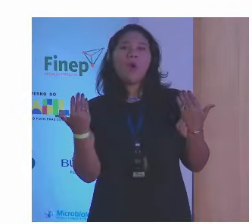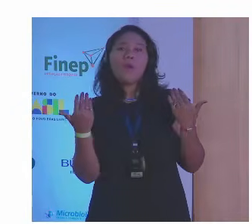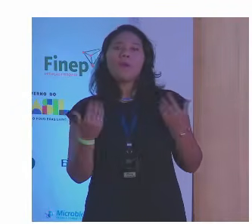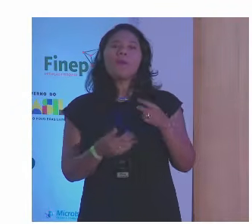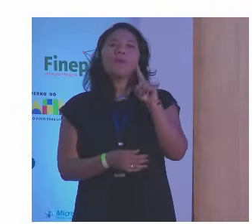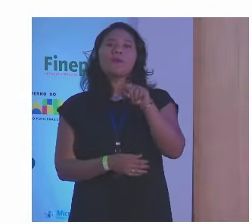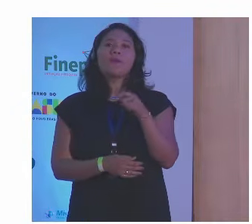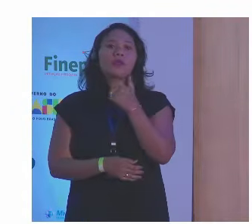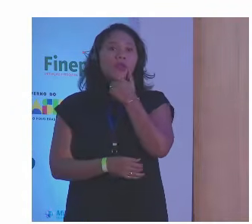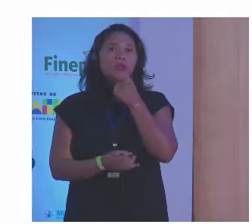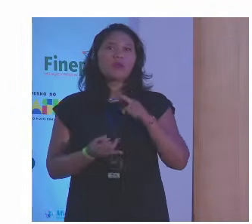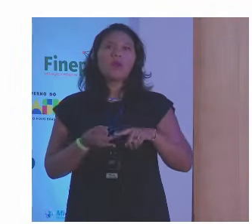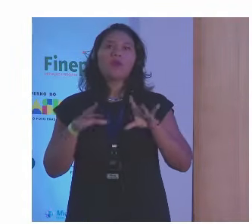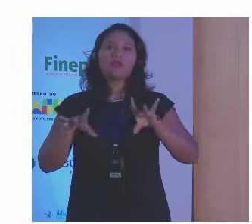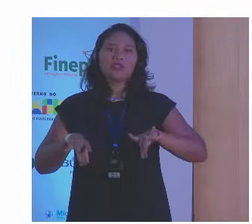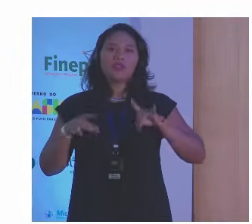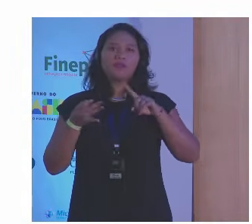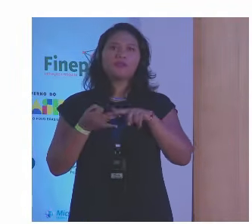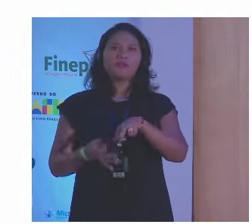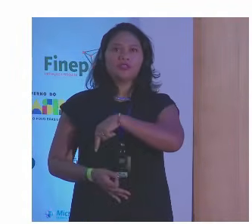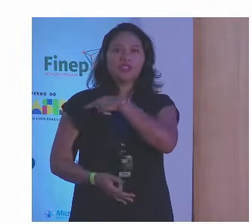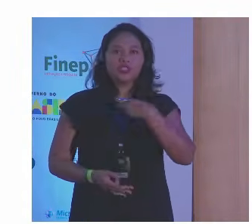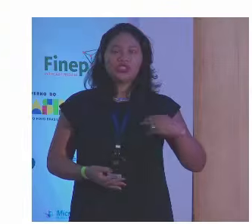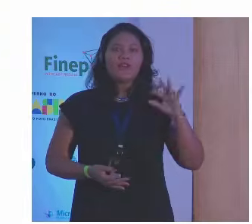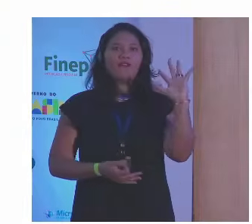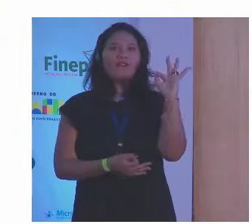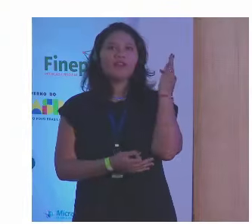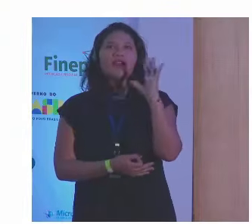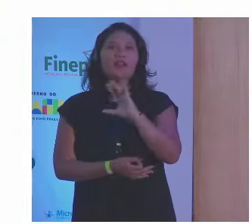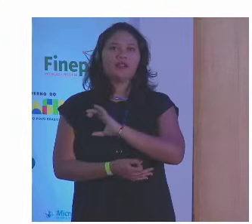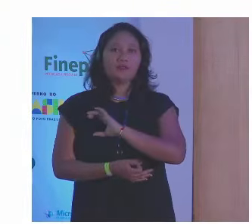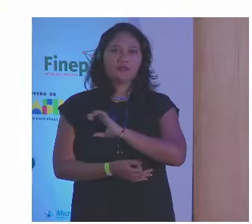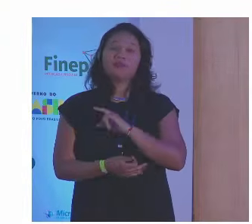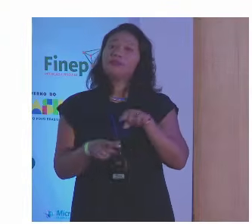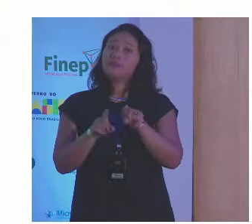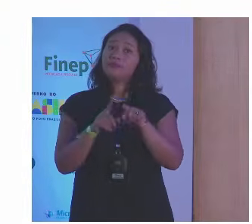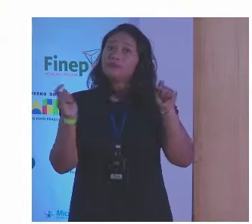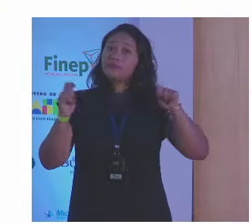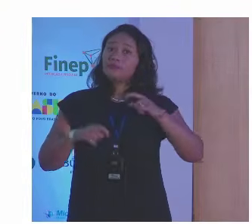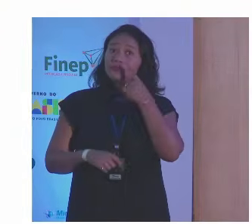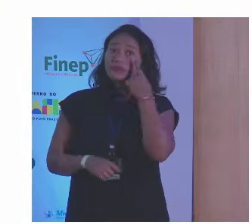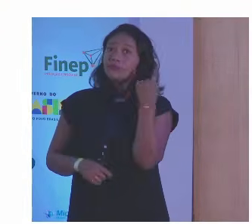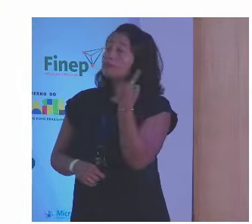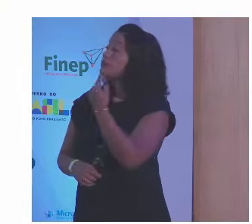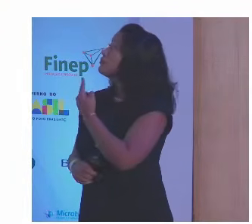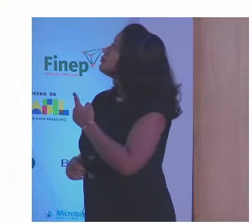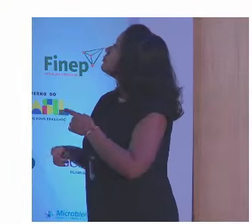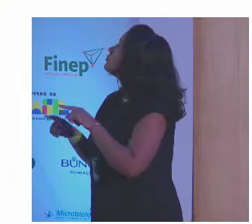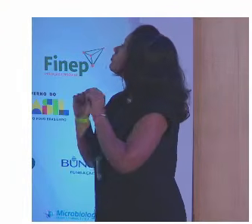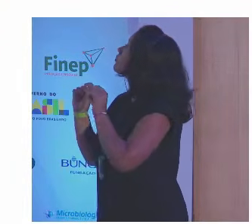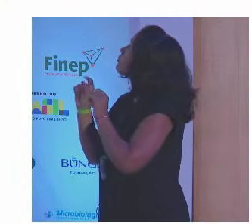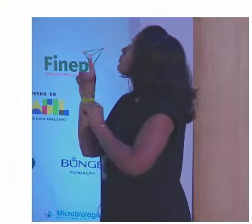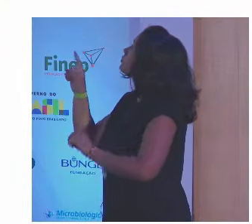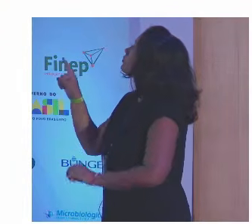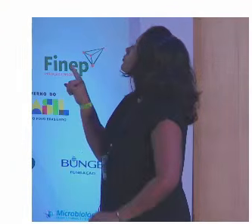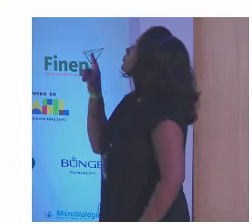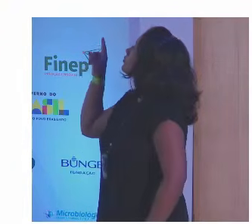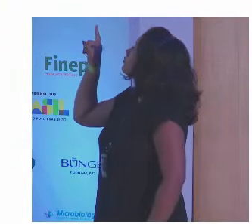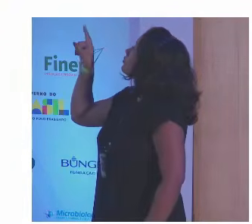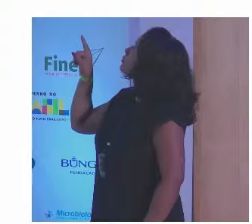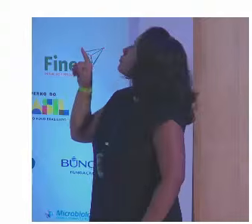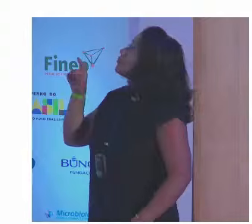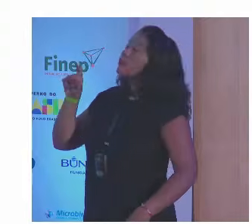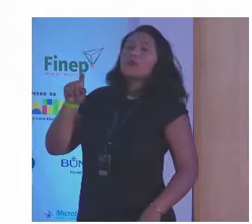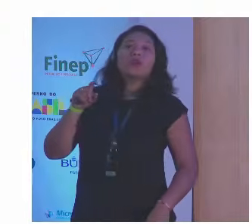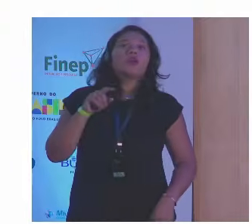the Australia, the China, and the Canada. And you can see here in the Indian Ocean how the forecasts are behaving. And why